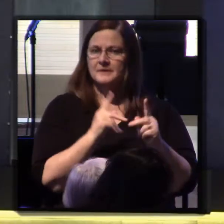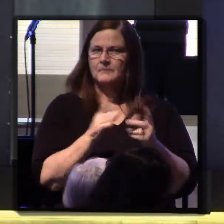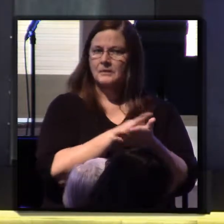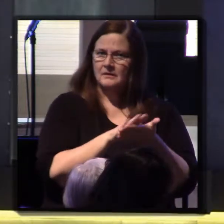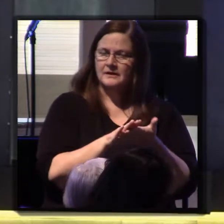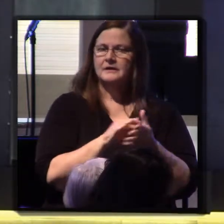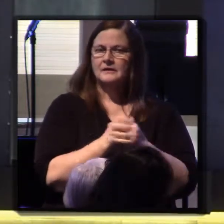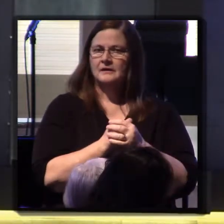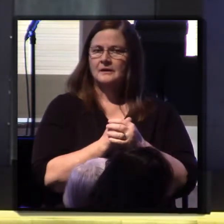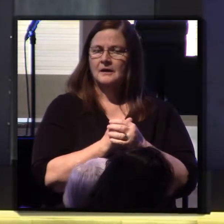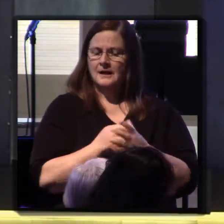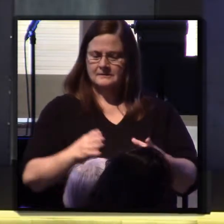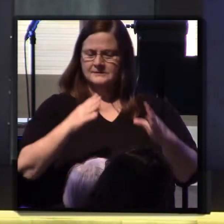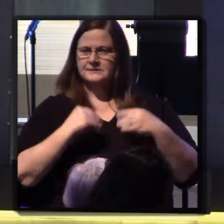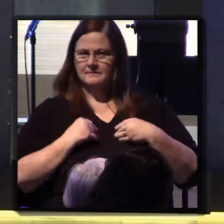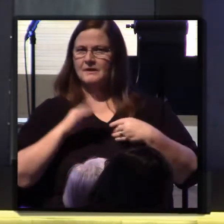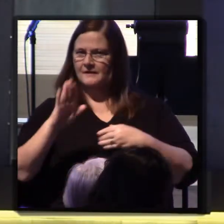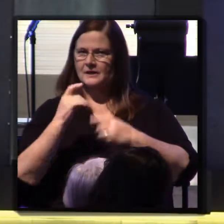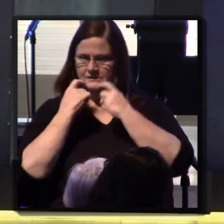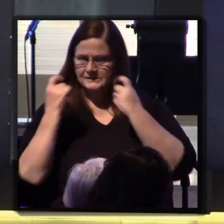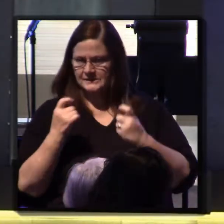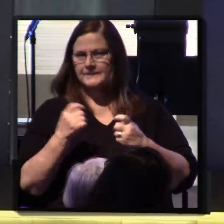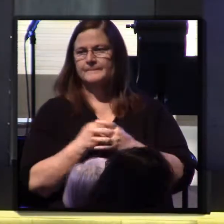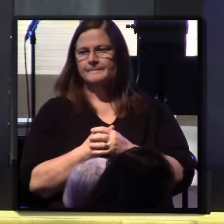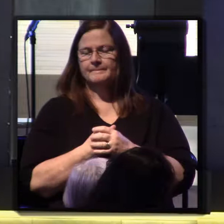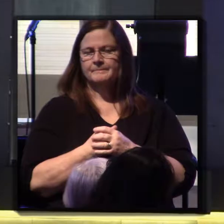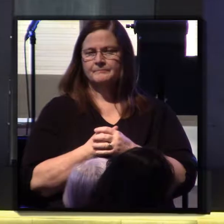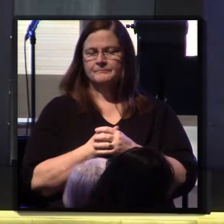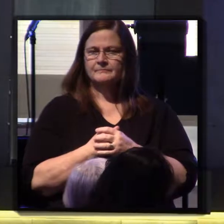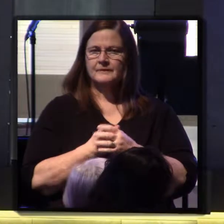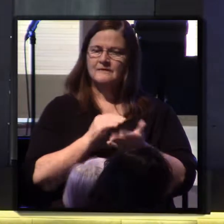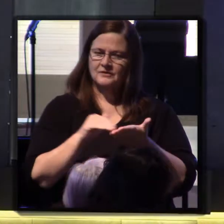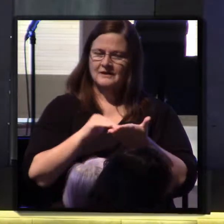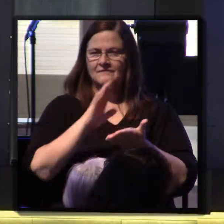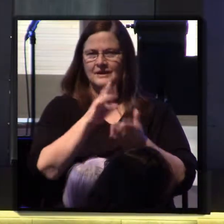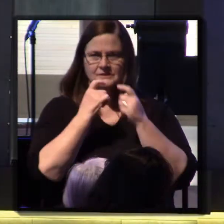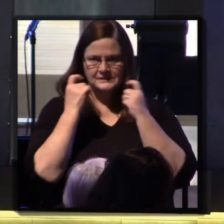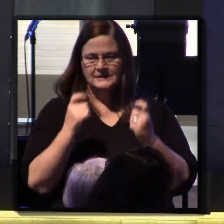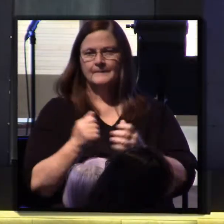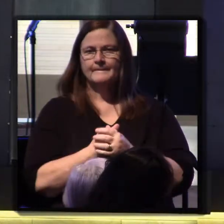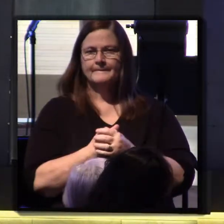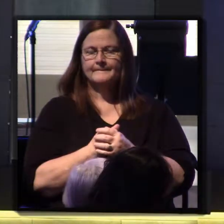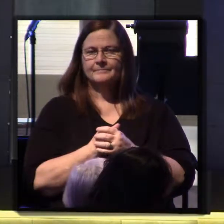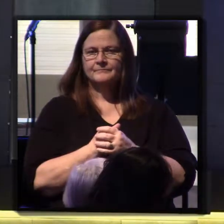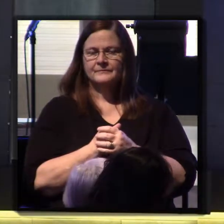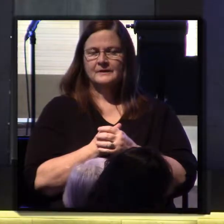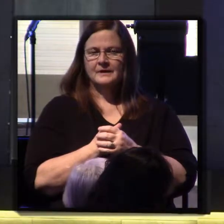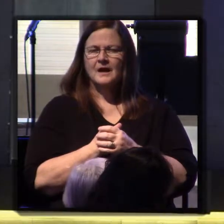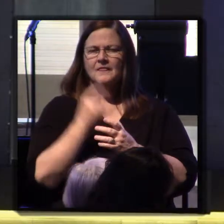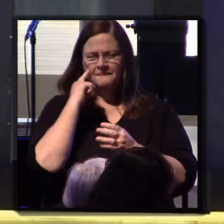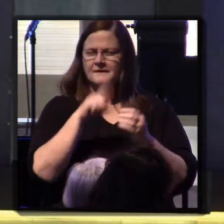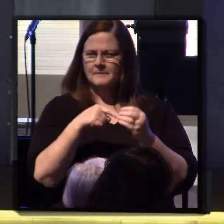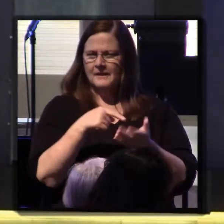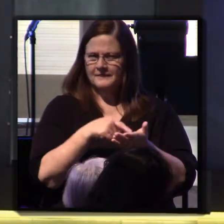my servant, will justify the many and will bear their iniquities. Will bear their